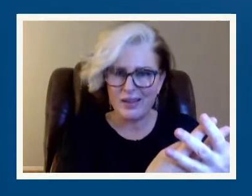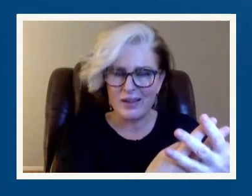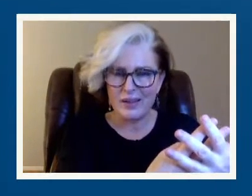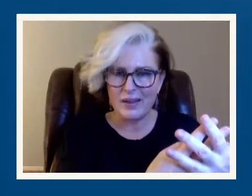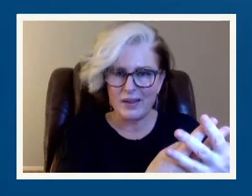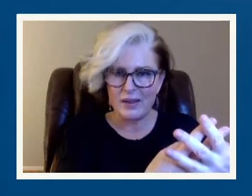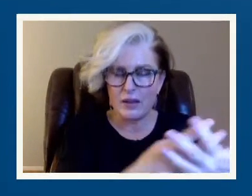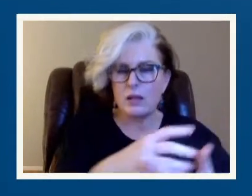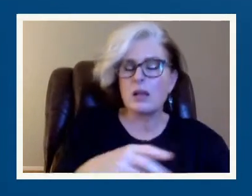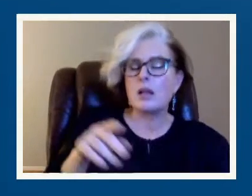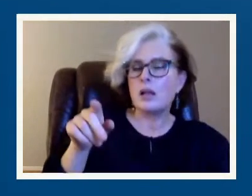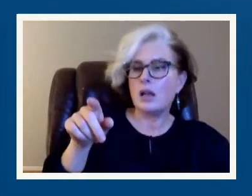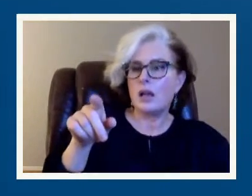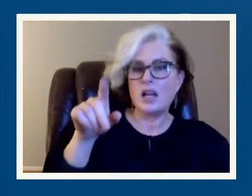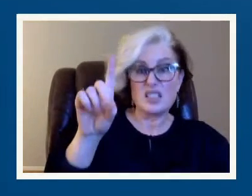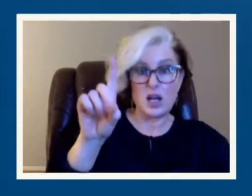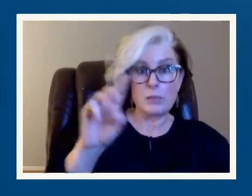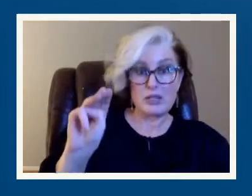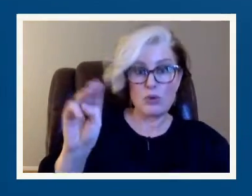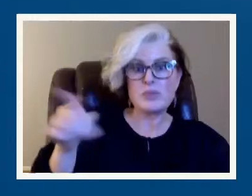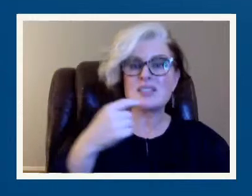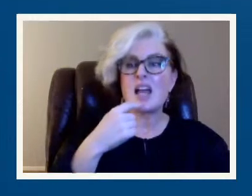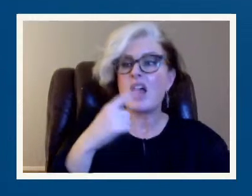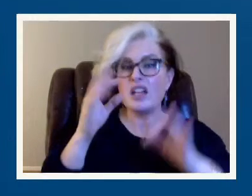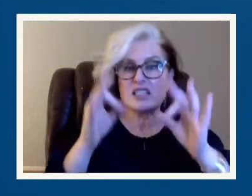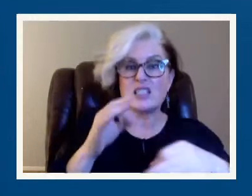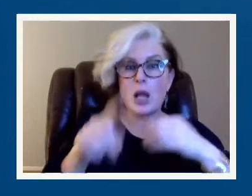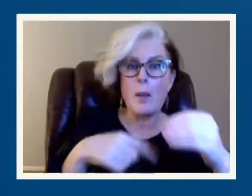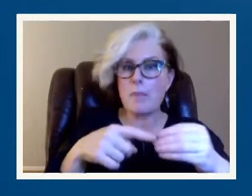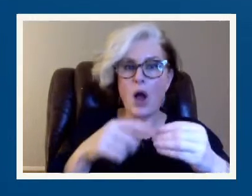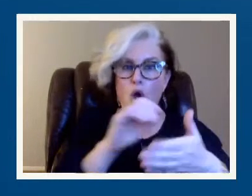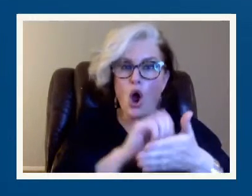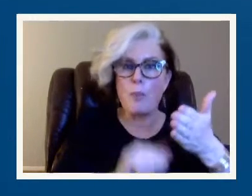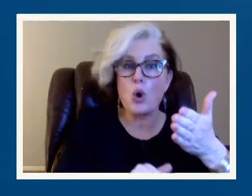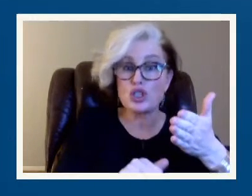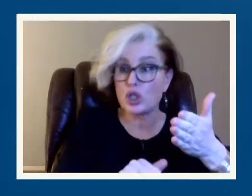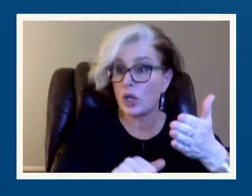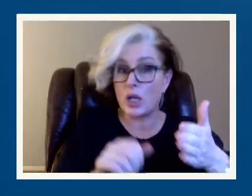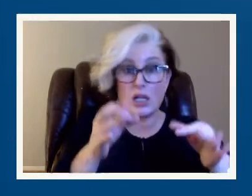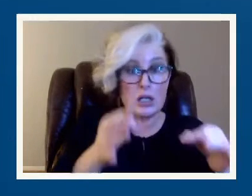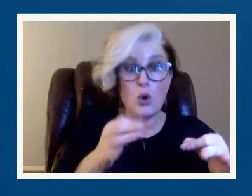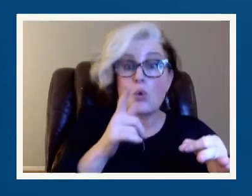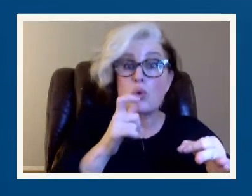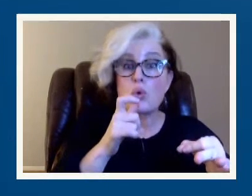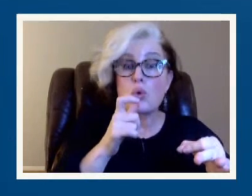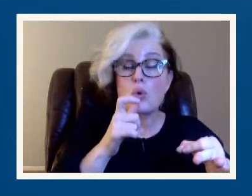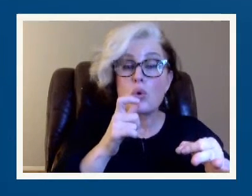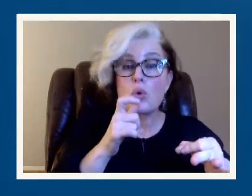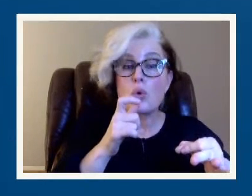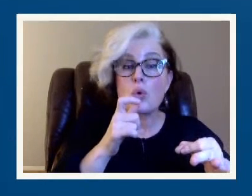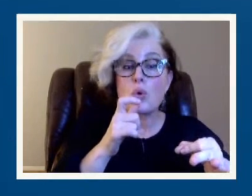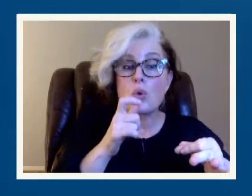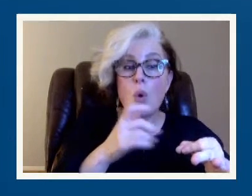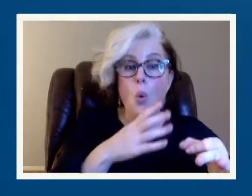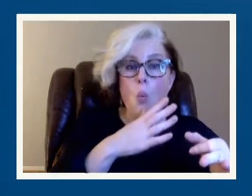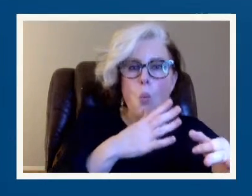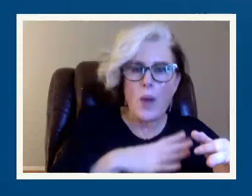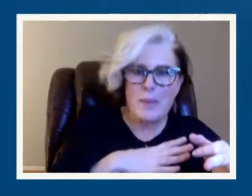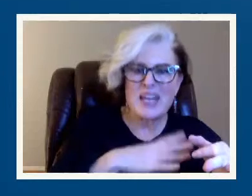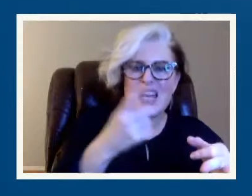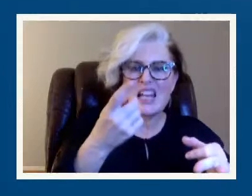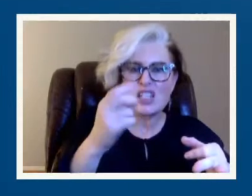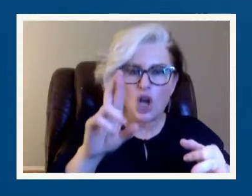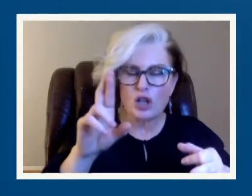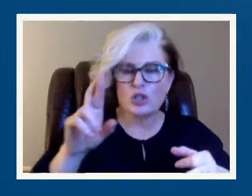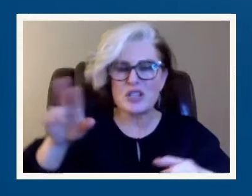John's opponent said the decision about whether to have an abortion should be made by, quote, women, doctors, and local